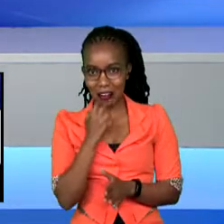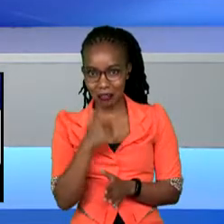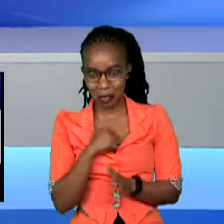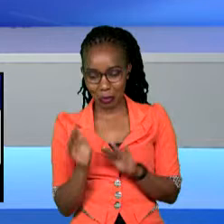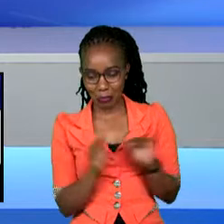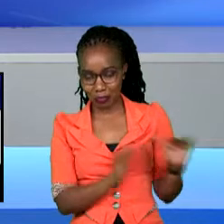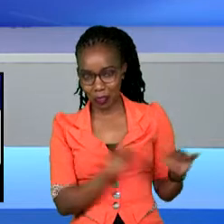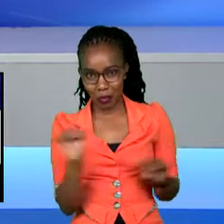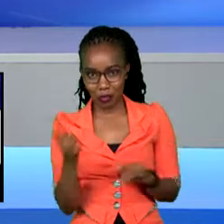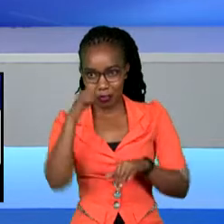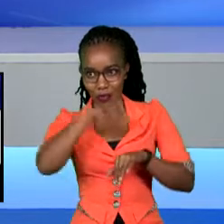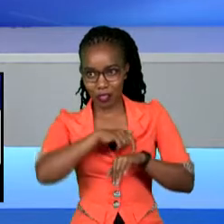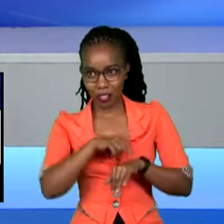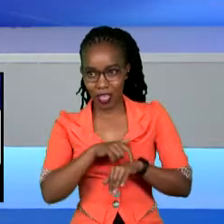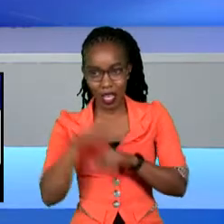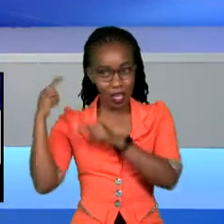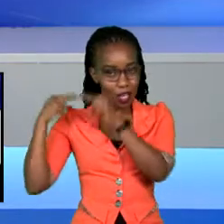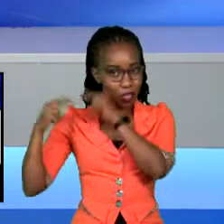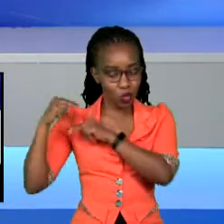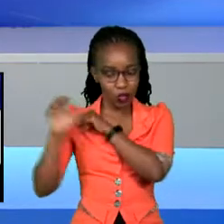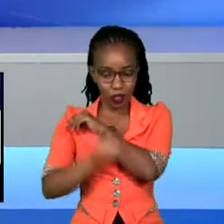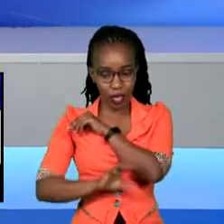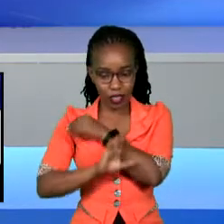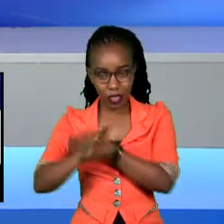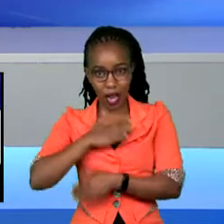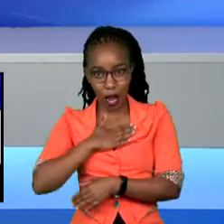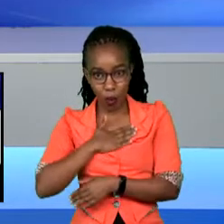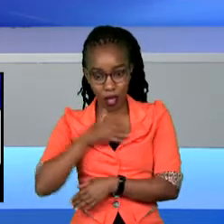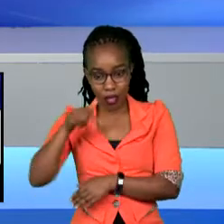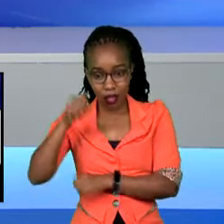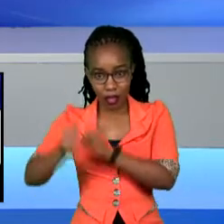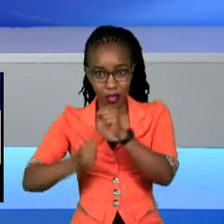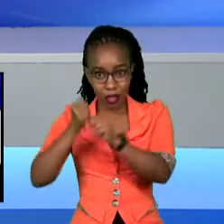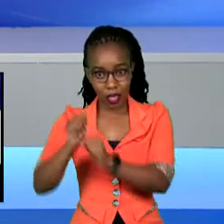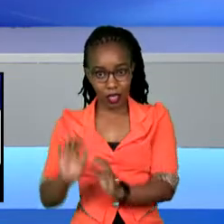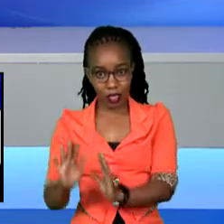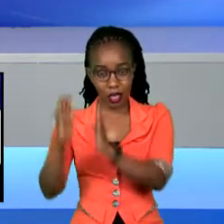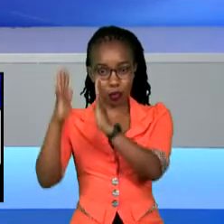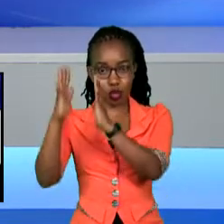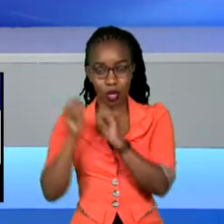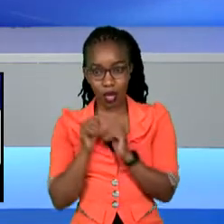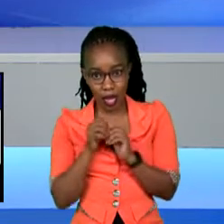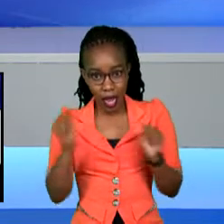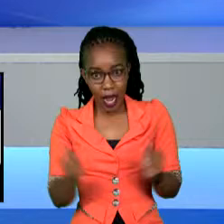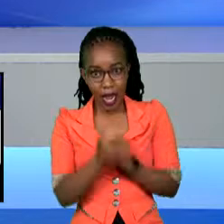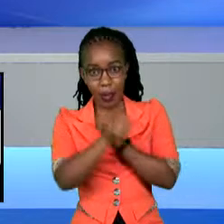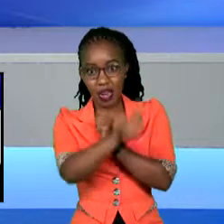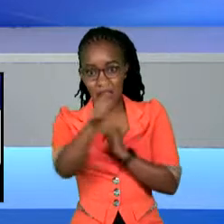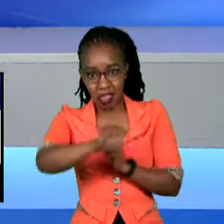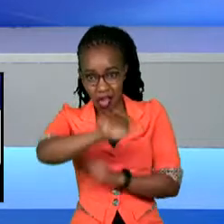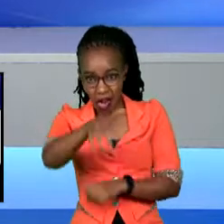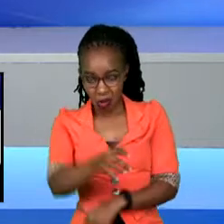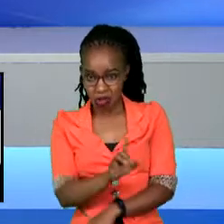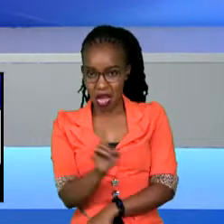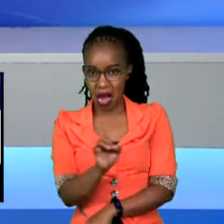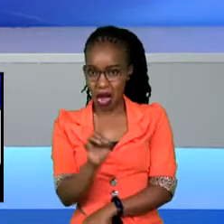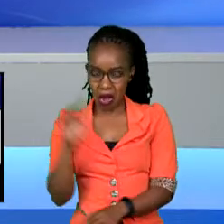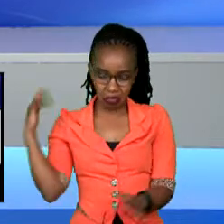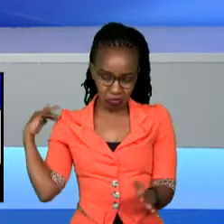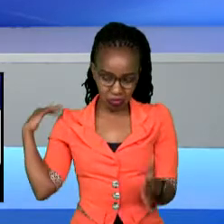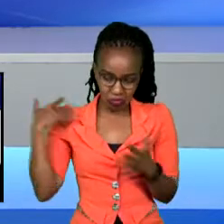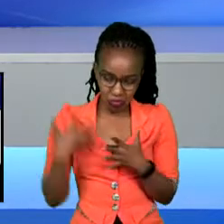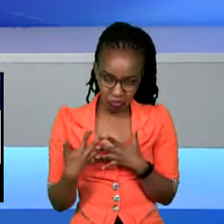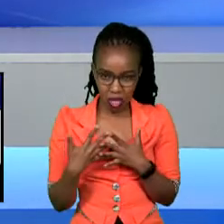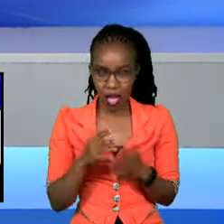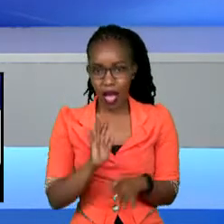first time in the history of this country, this year's MASHUJAA Day celebrations will not be held in other counties, as has always been the